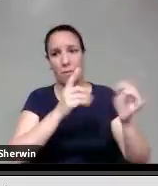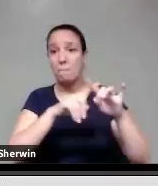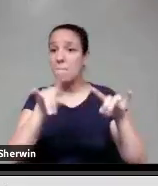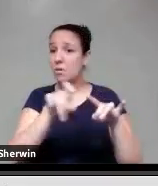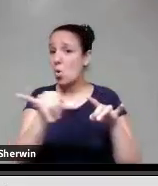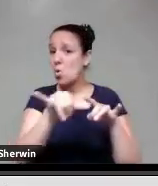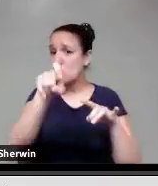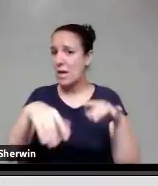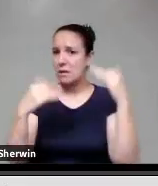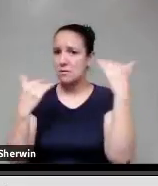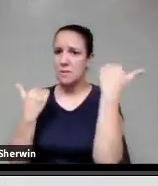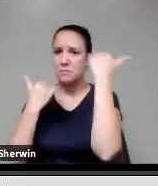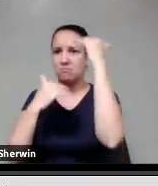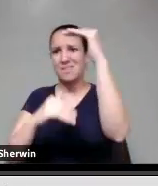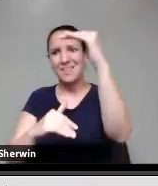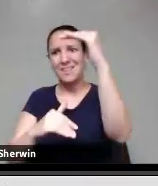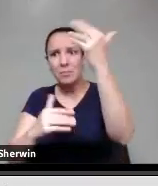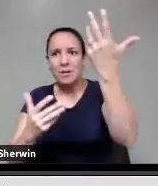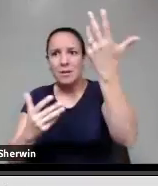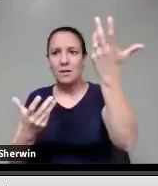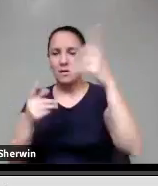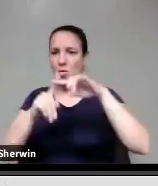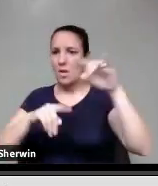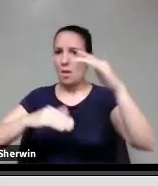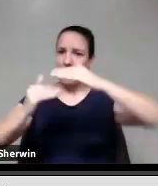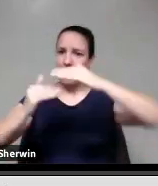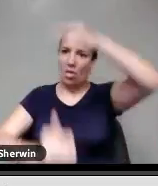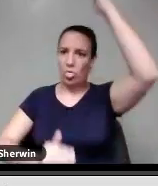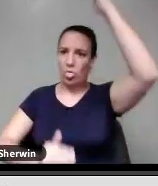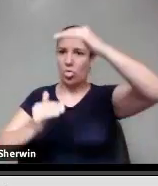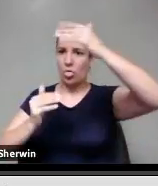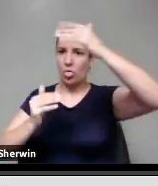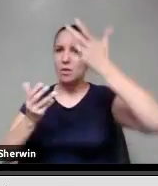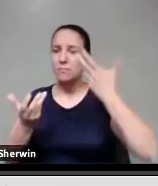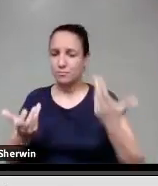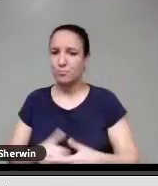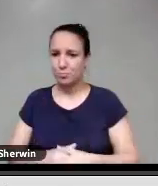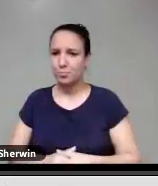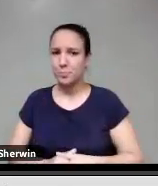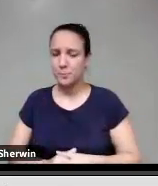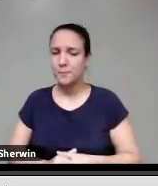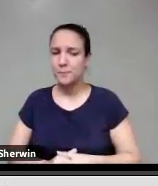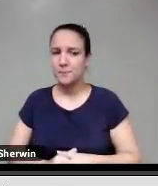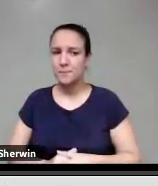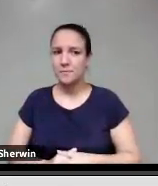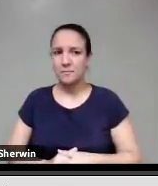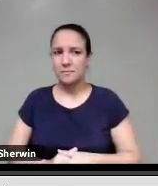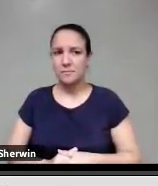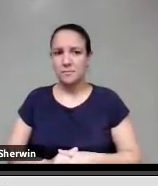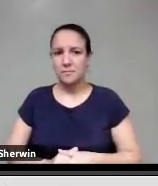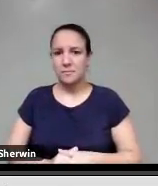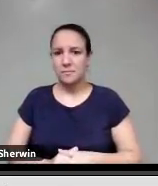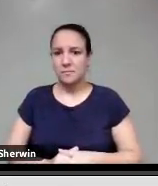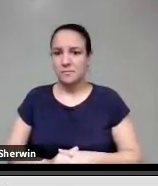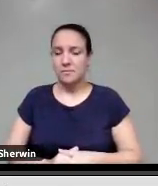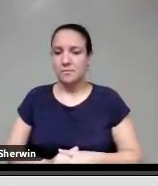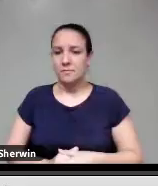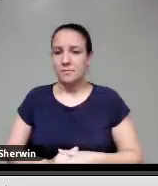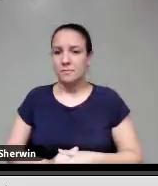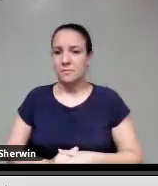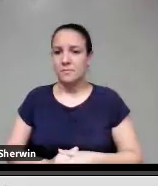be awesome to see as many cultures that are present in Canterbury to be represented as possible, but with, pay attention to this,